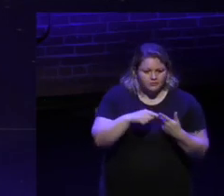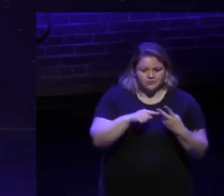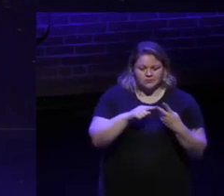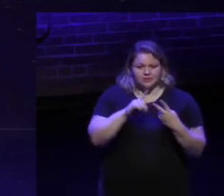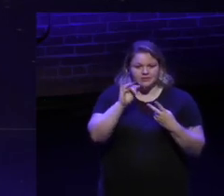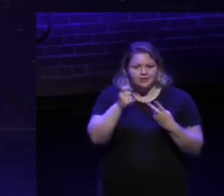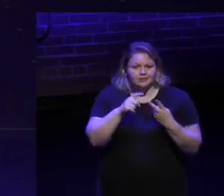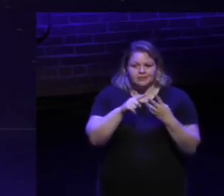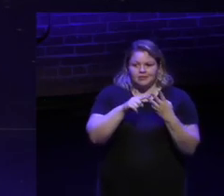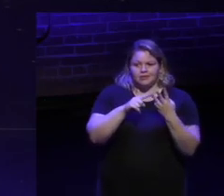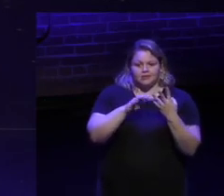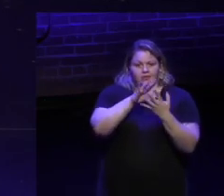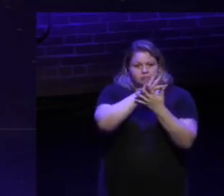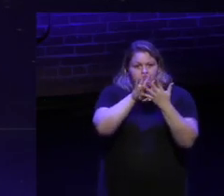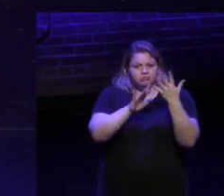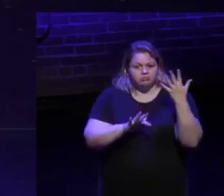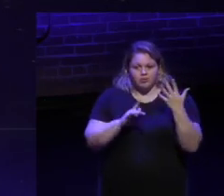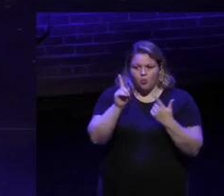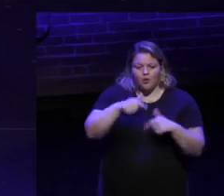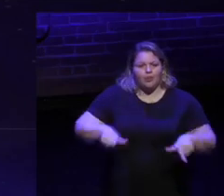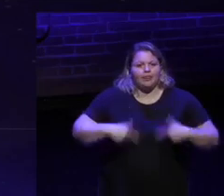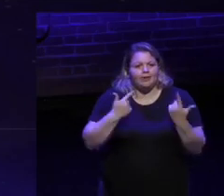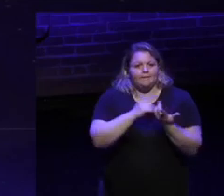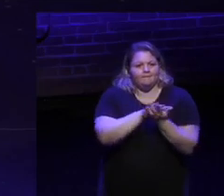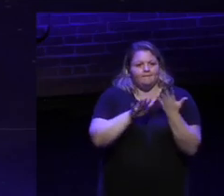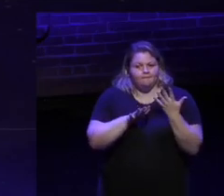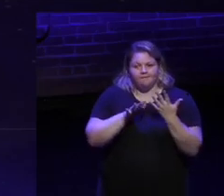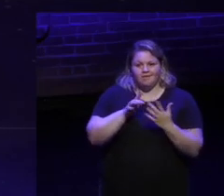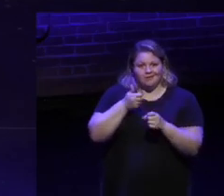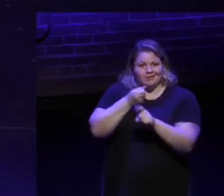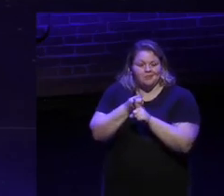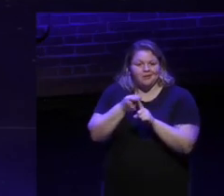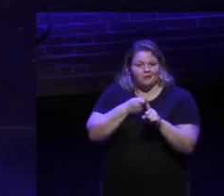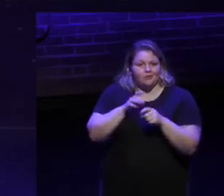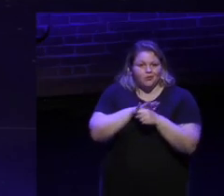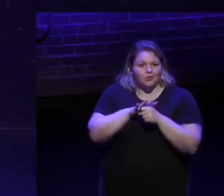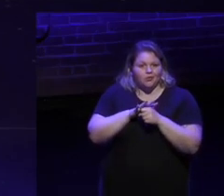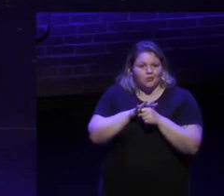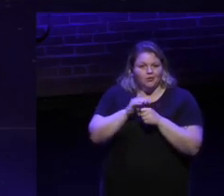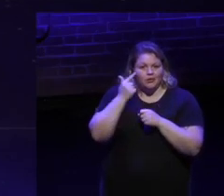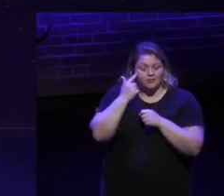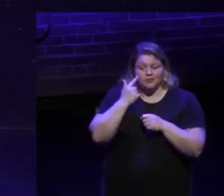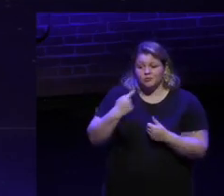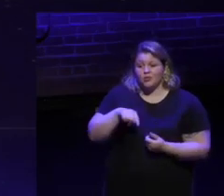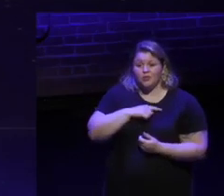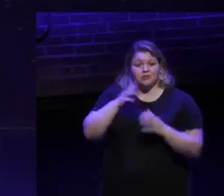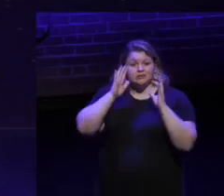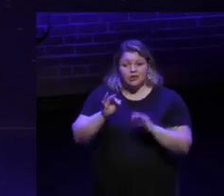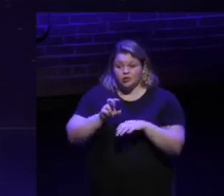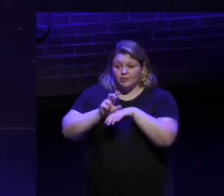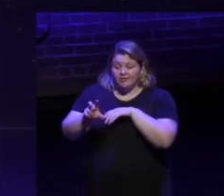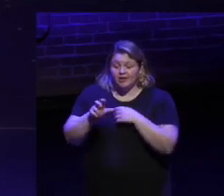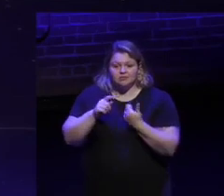parks. 16 years after being elected, Salem is really a hip, historic, vibrant destination. We've made historic investments in